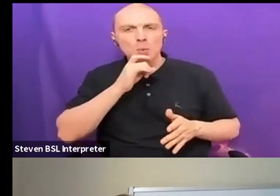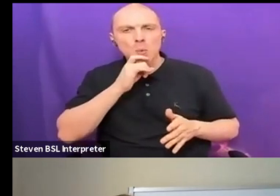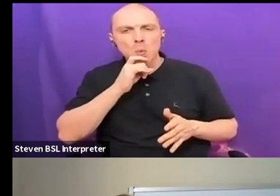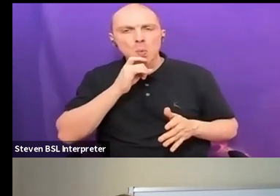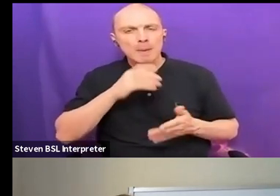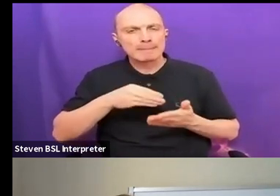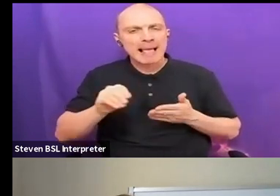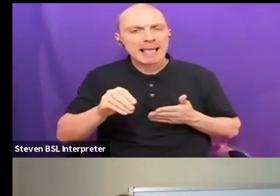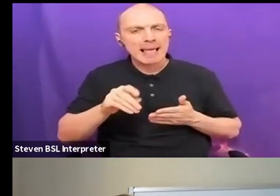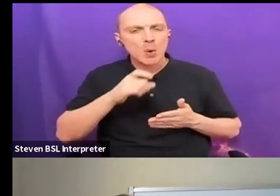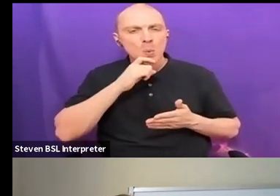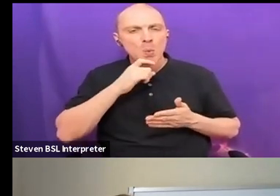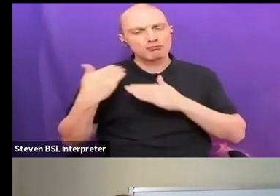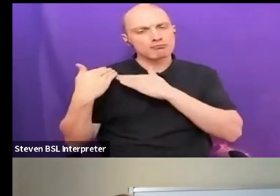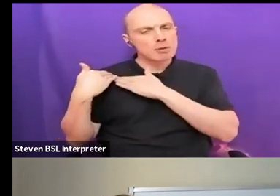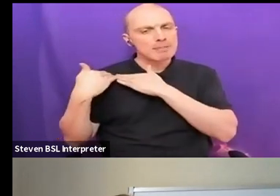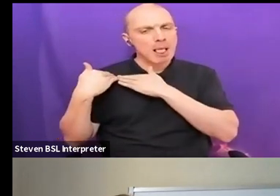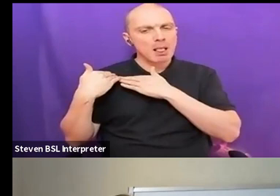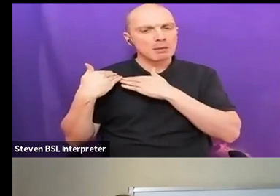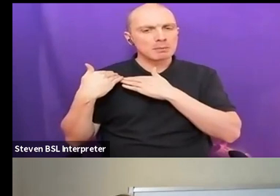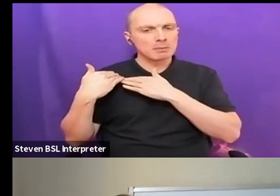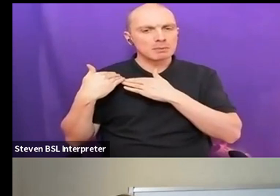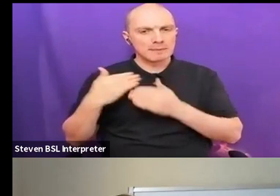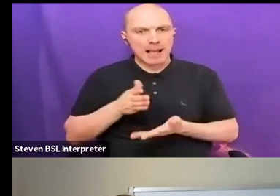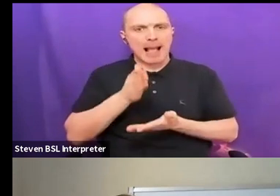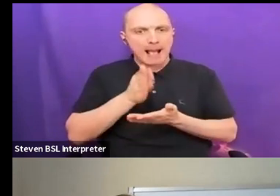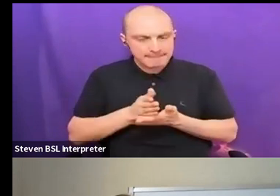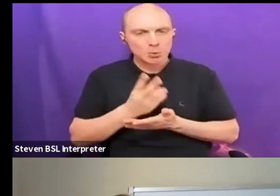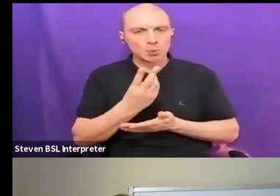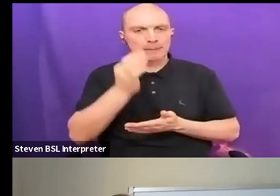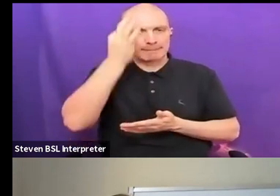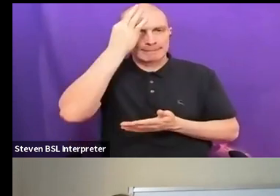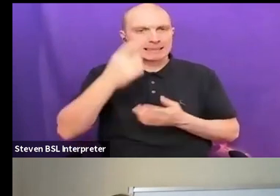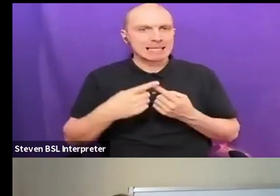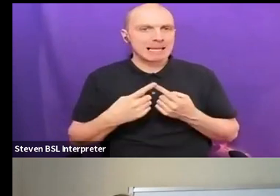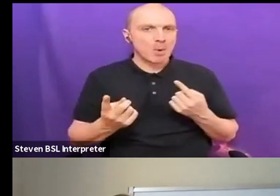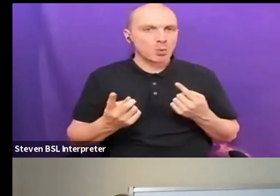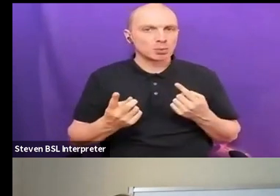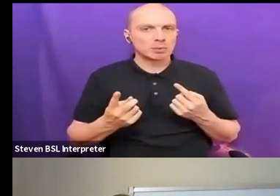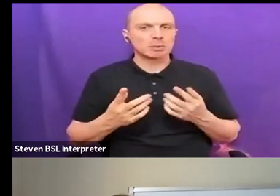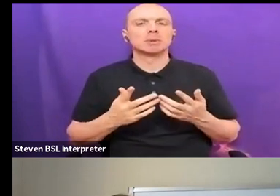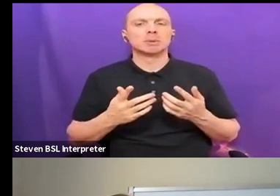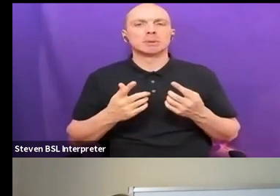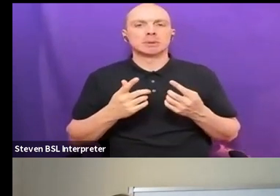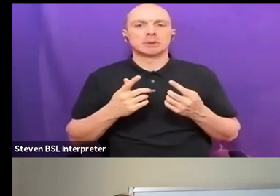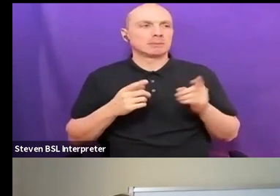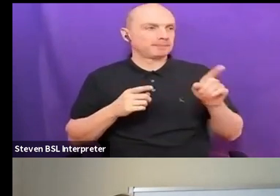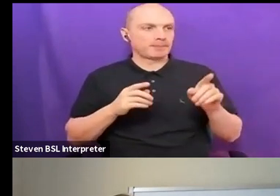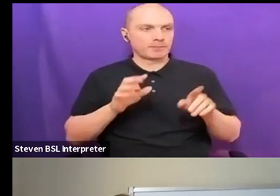for it. There was suggestion in the question and answer section here